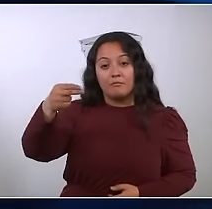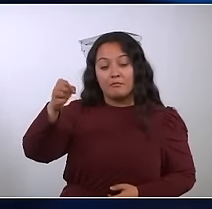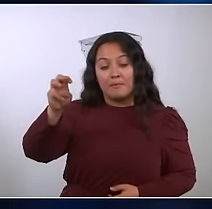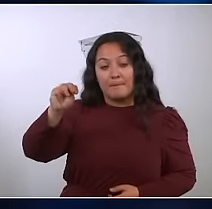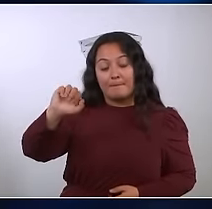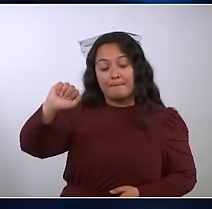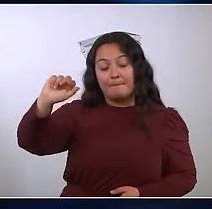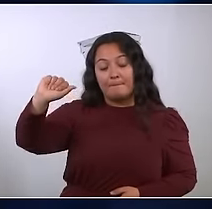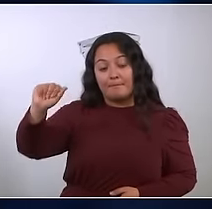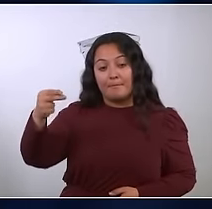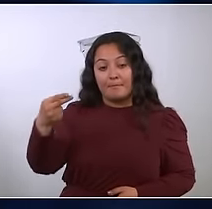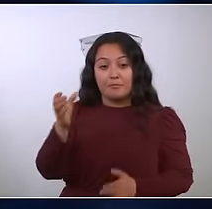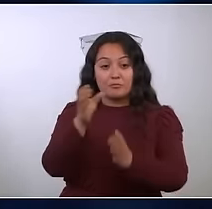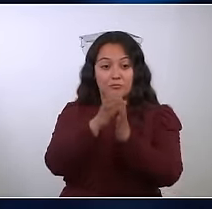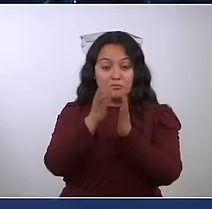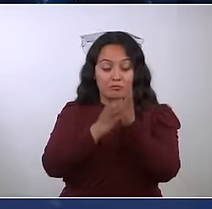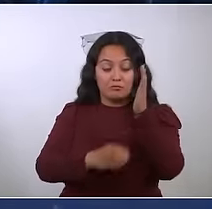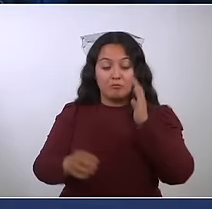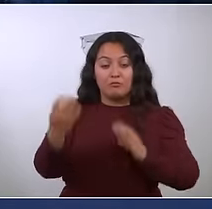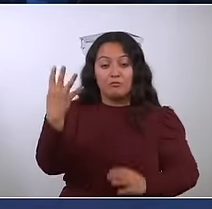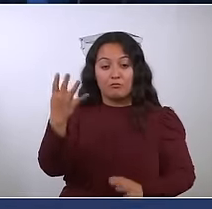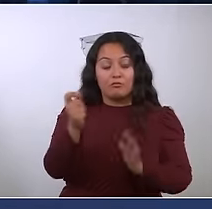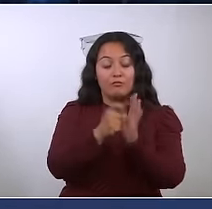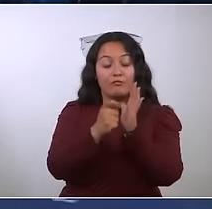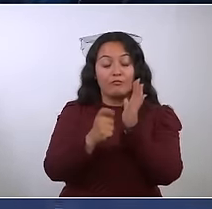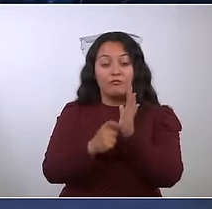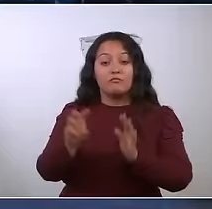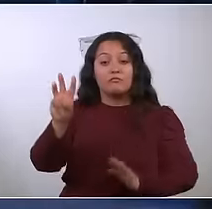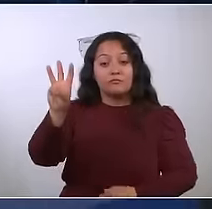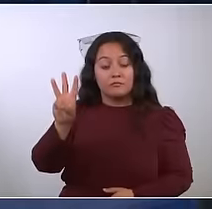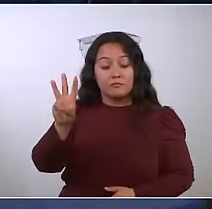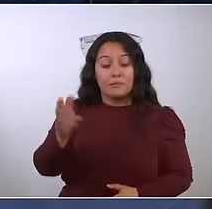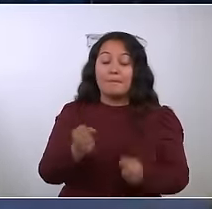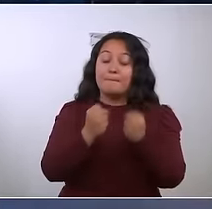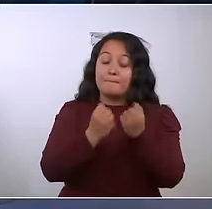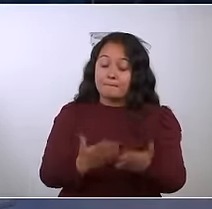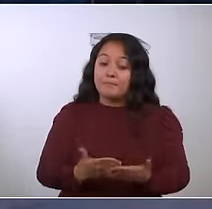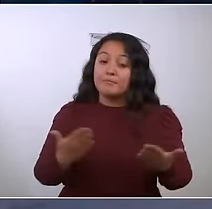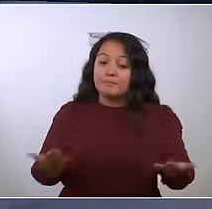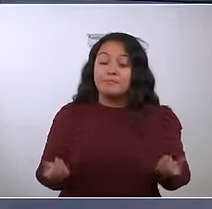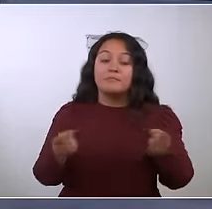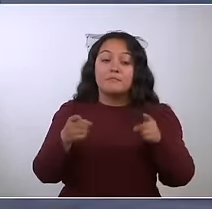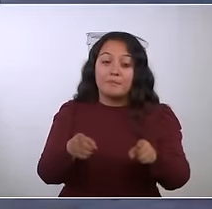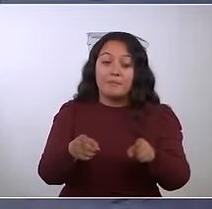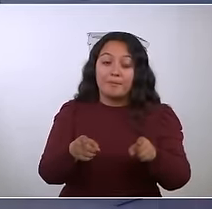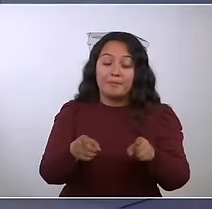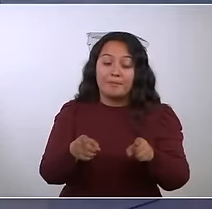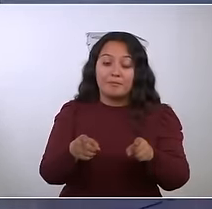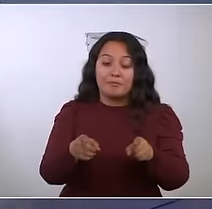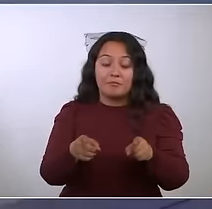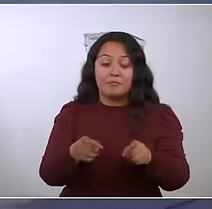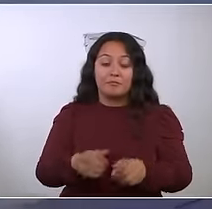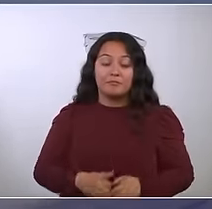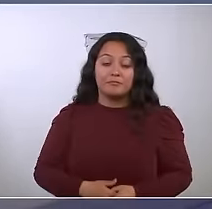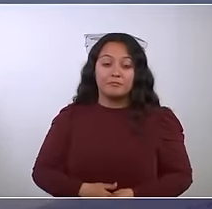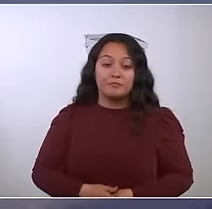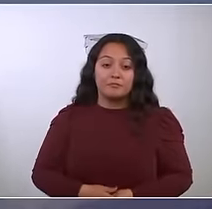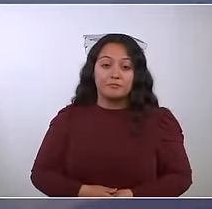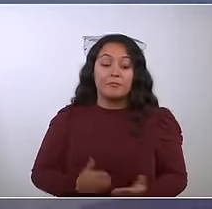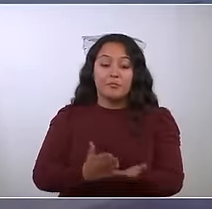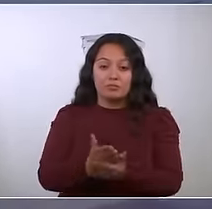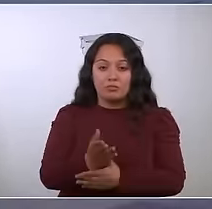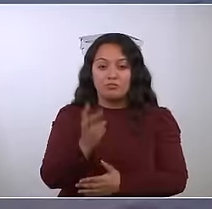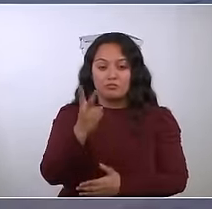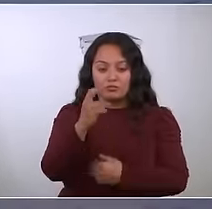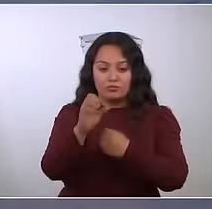6. Rápido, vamos a Nehemías capítulo 4 y versículo 6. A lot happens in these next two chapters. Mucho sucede en estos.